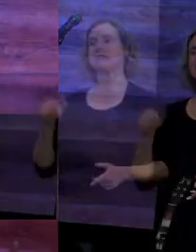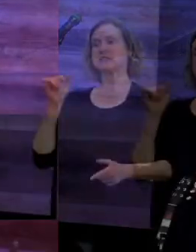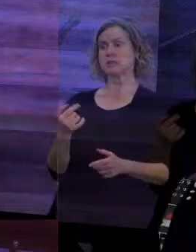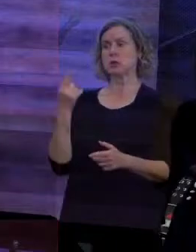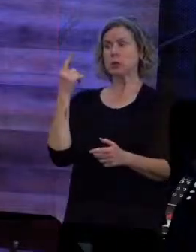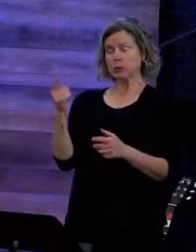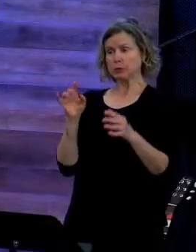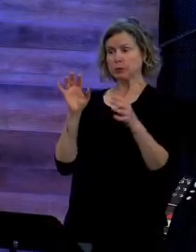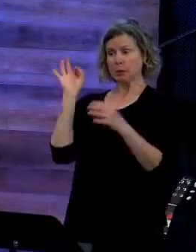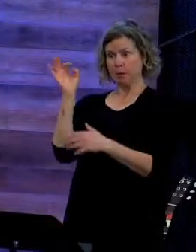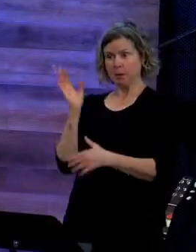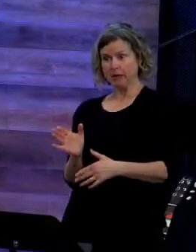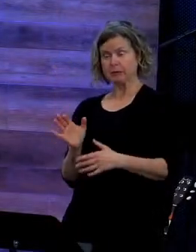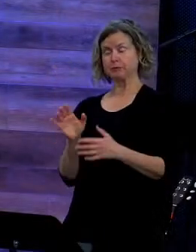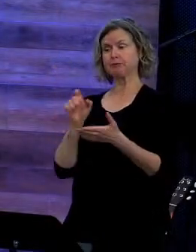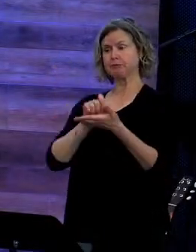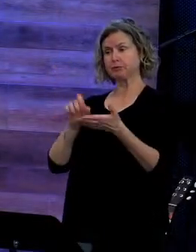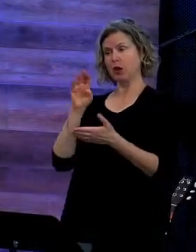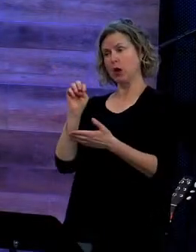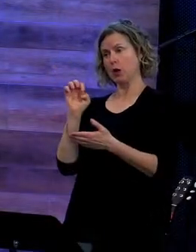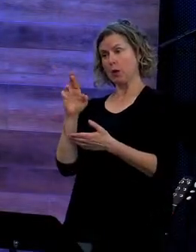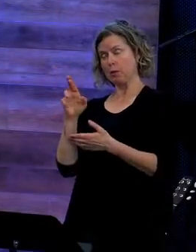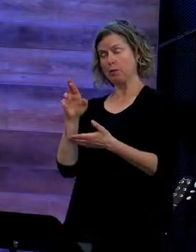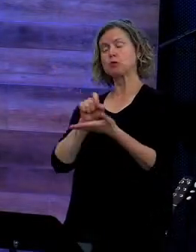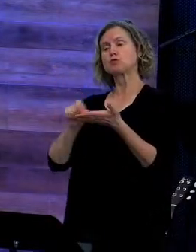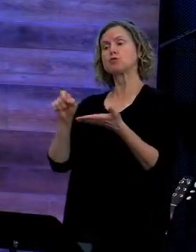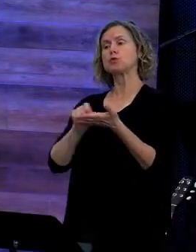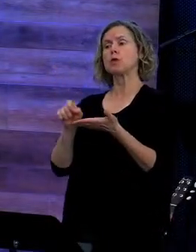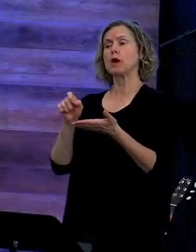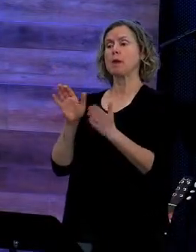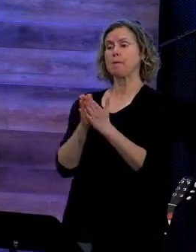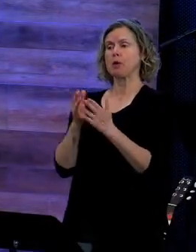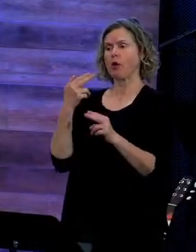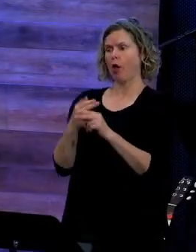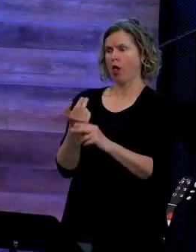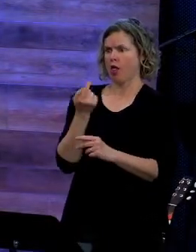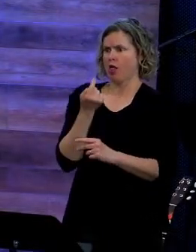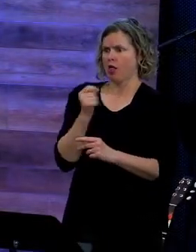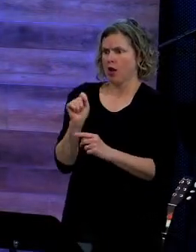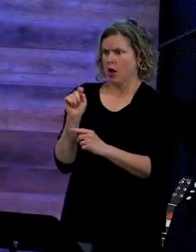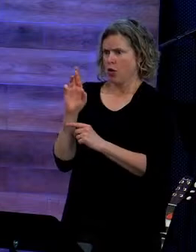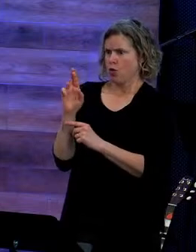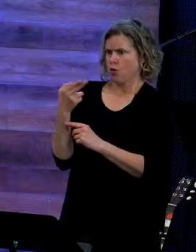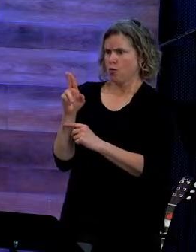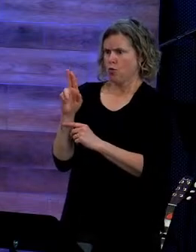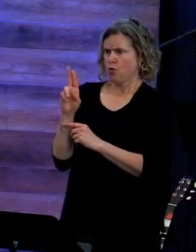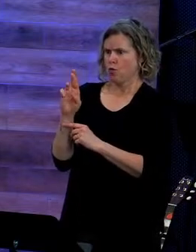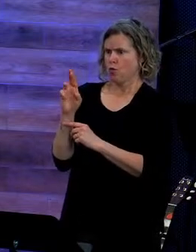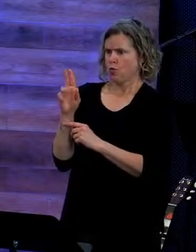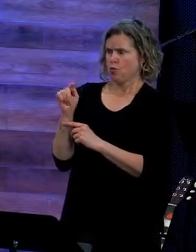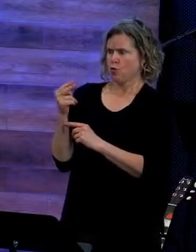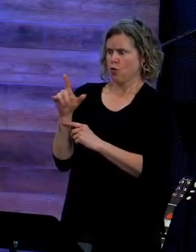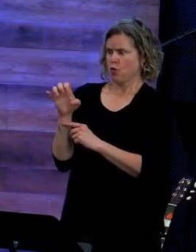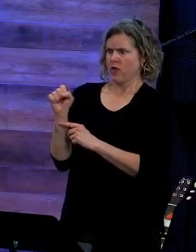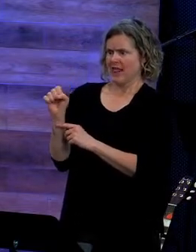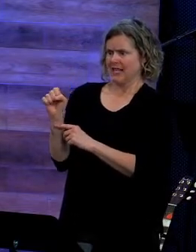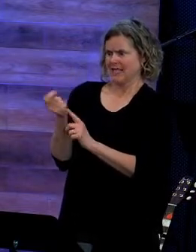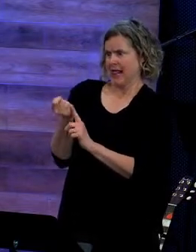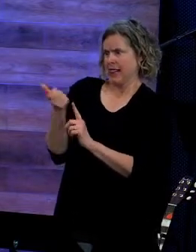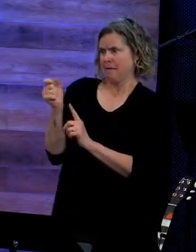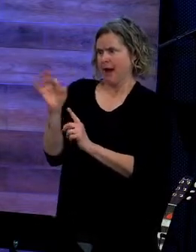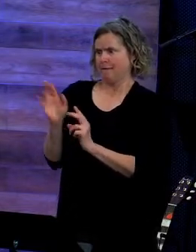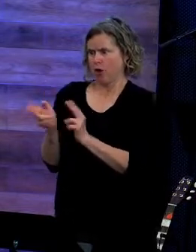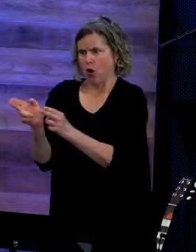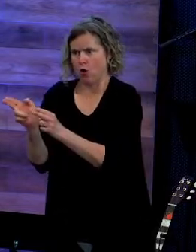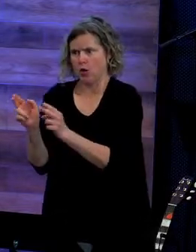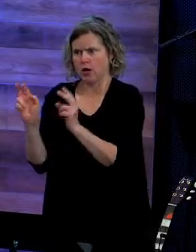Ruthless Elimination of Hurry, and it's been immensely popular. It's really kind of touched a note in people's hearts. And his main point is